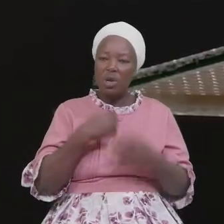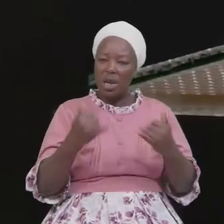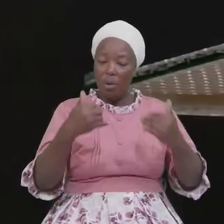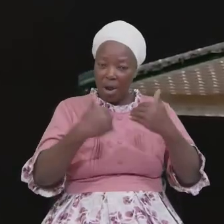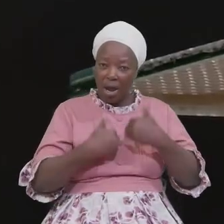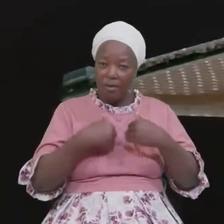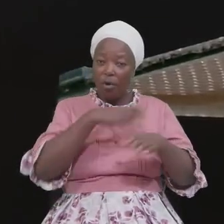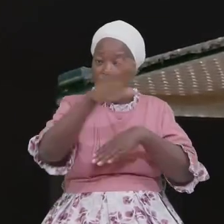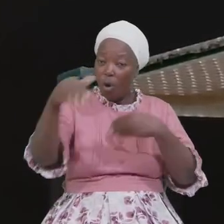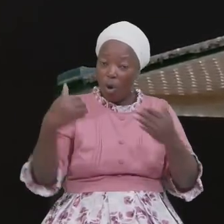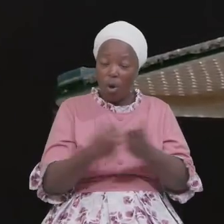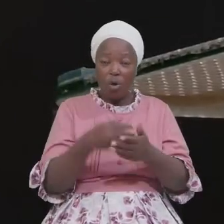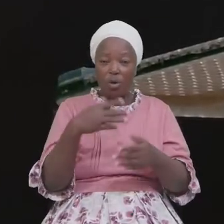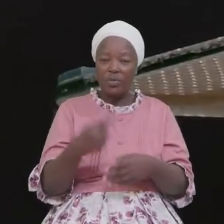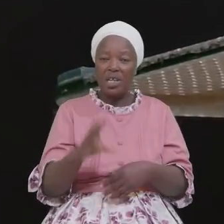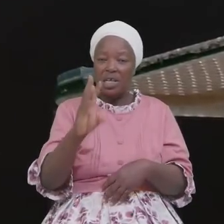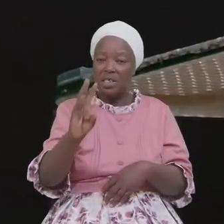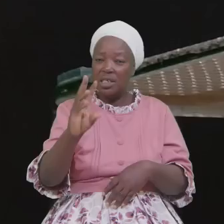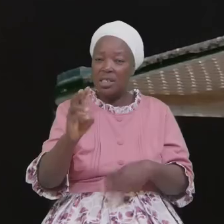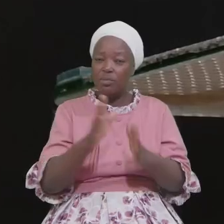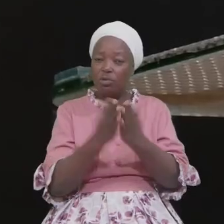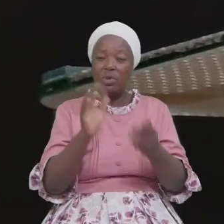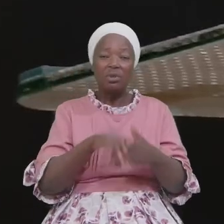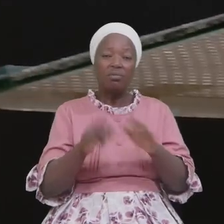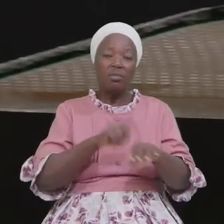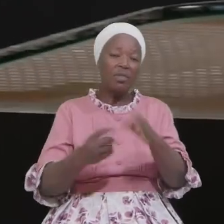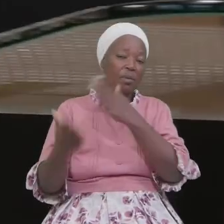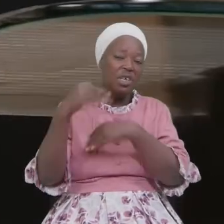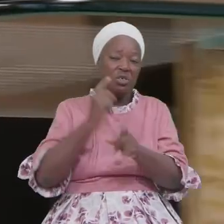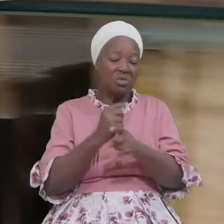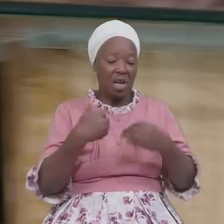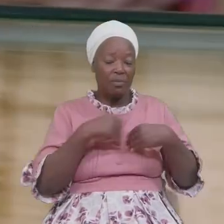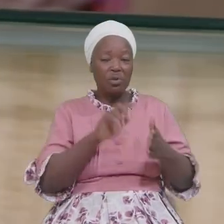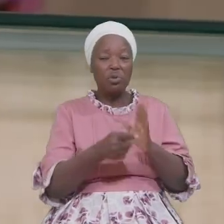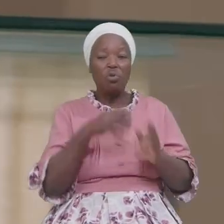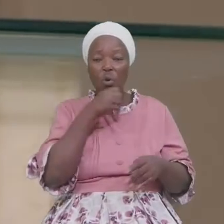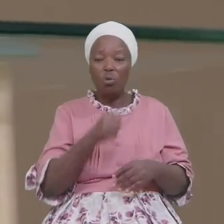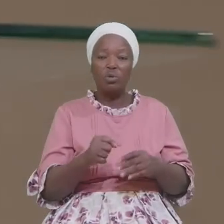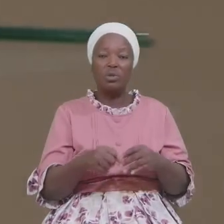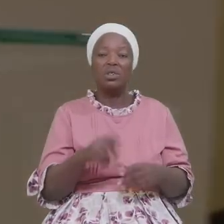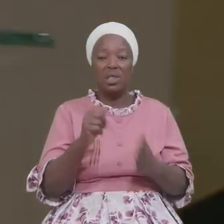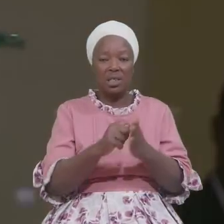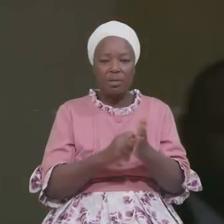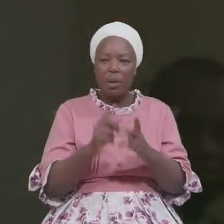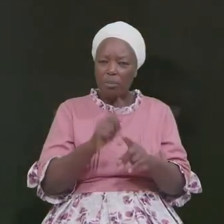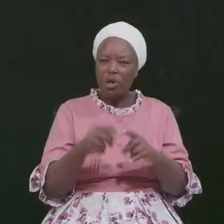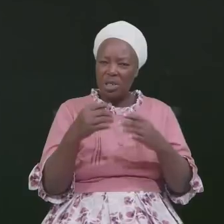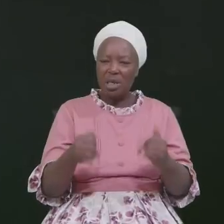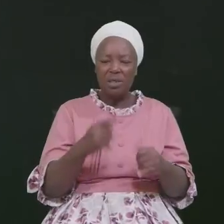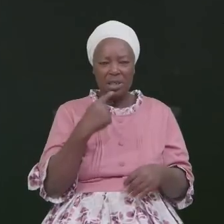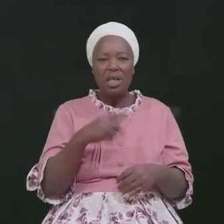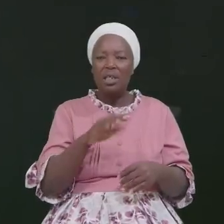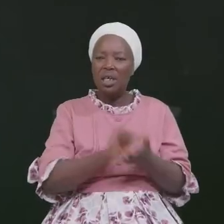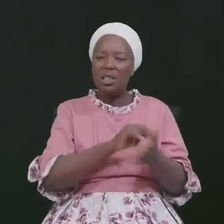the 66 books of the Bible. And we read it this way now. This book of